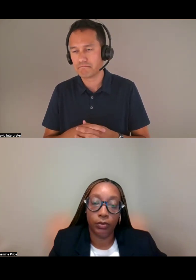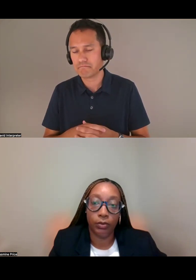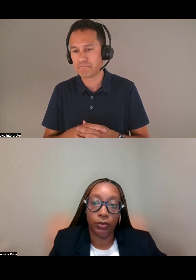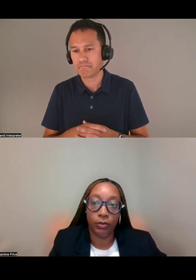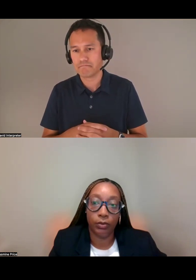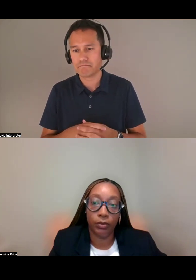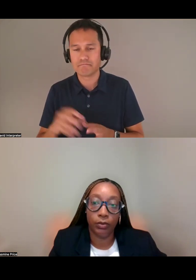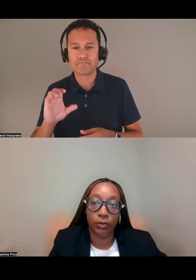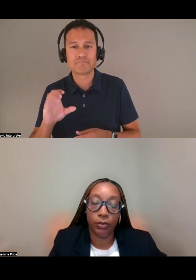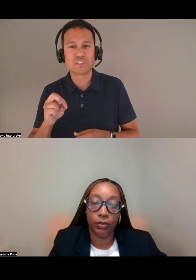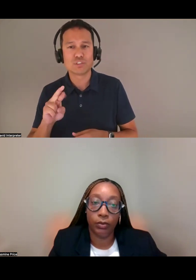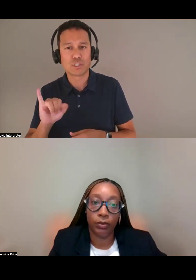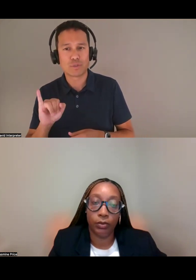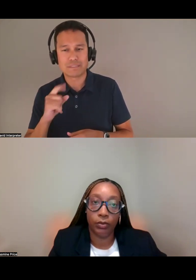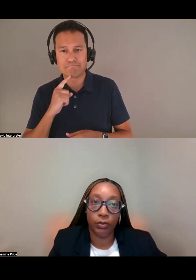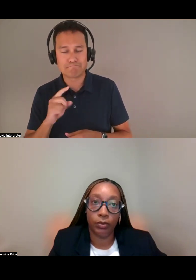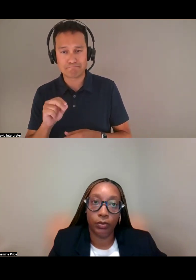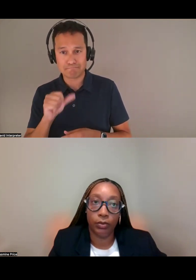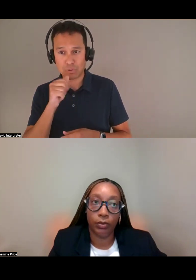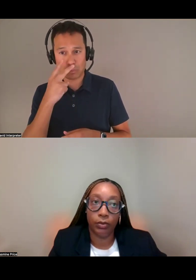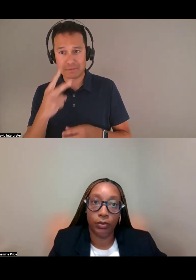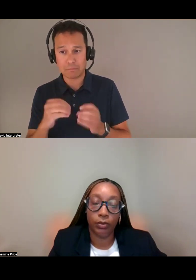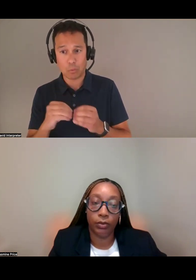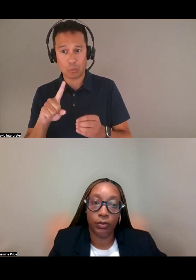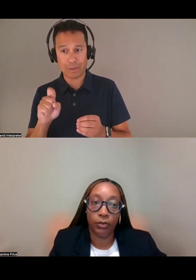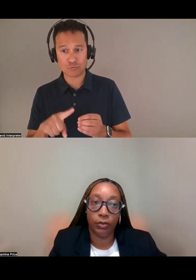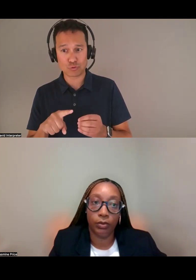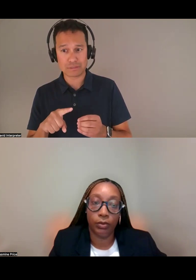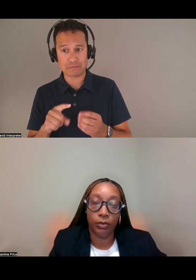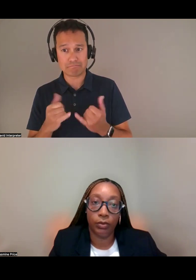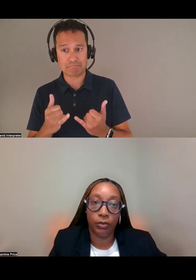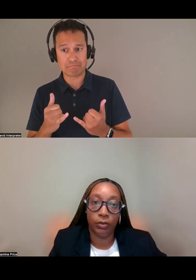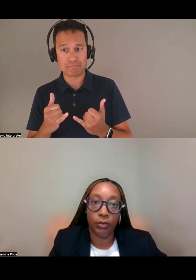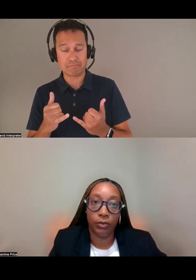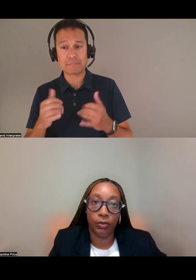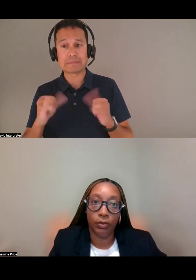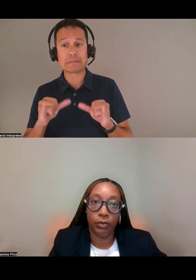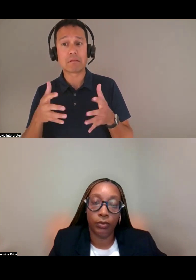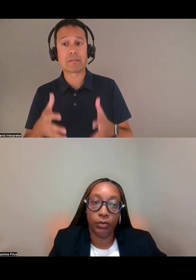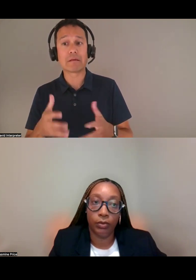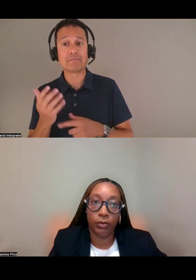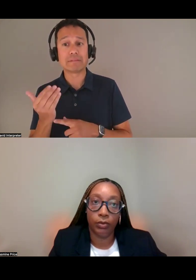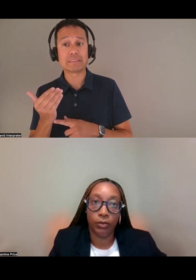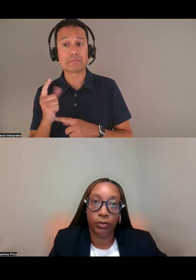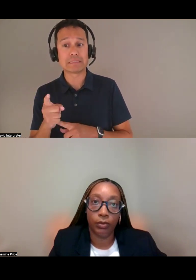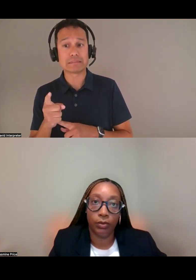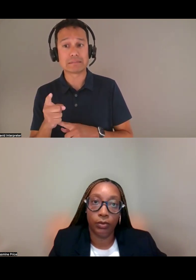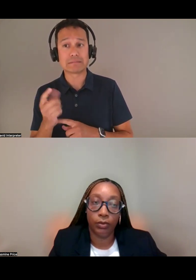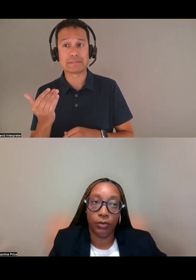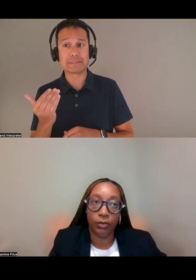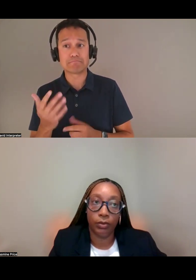Yasmin, I don't see any other questions in the chat. We still have about 15 minutes.